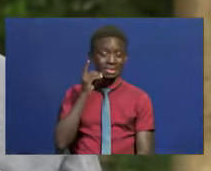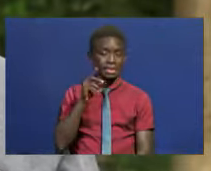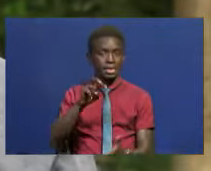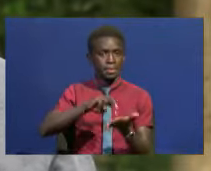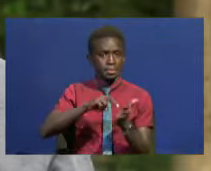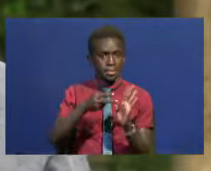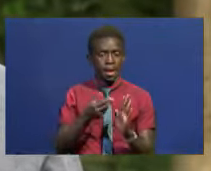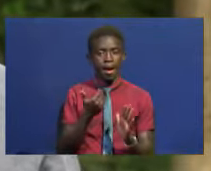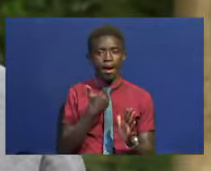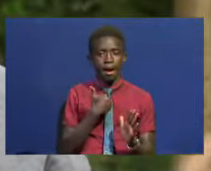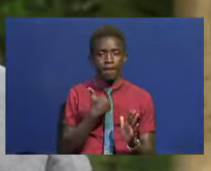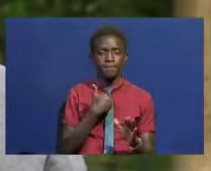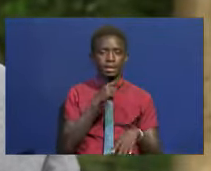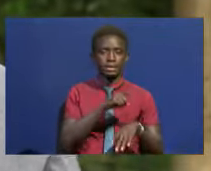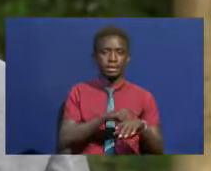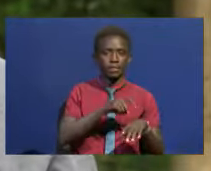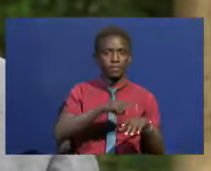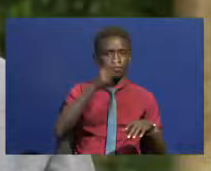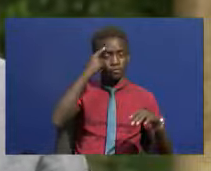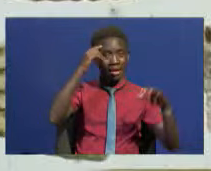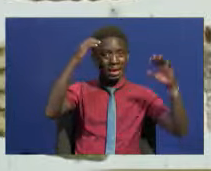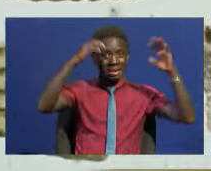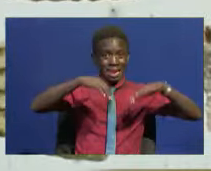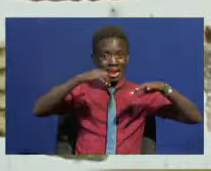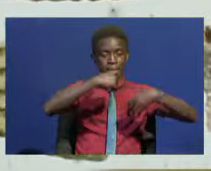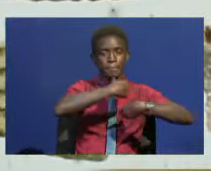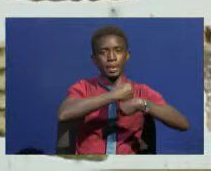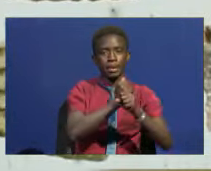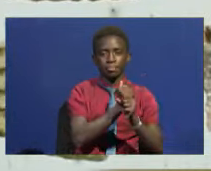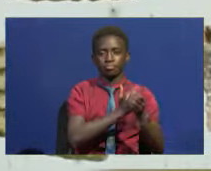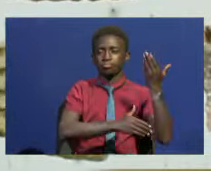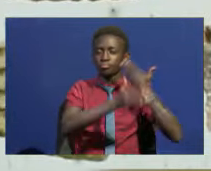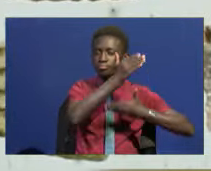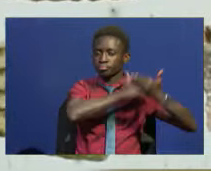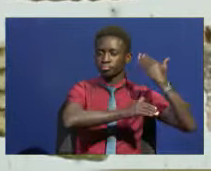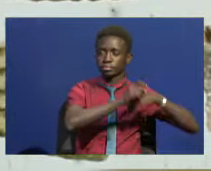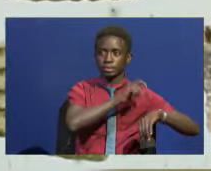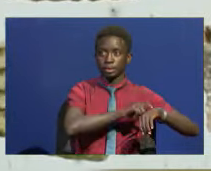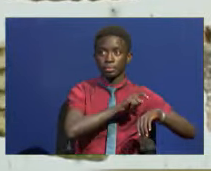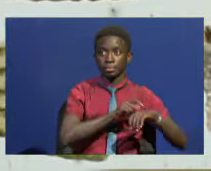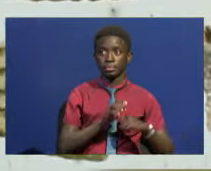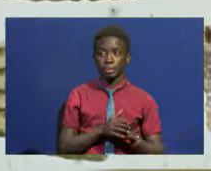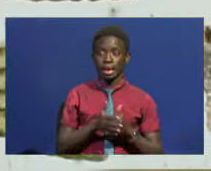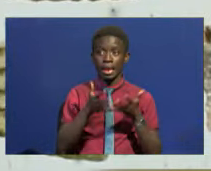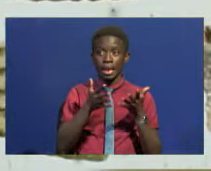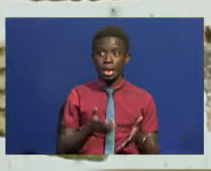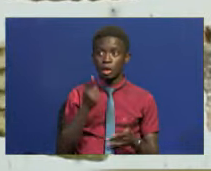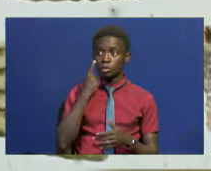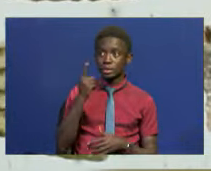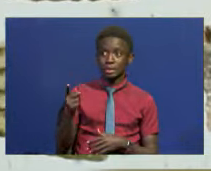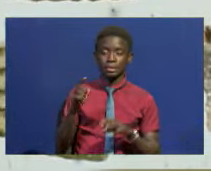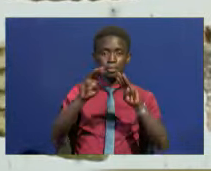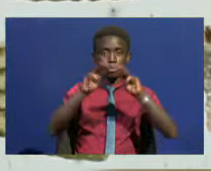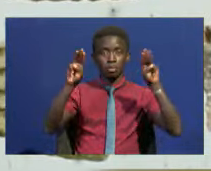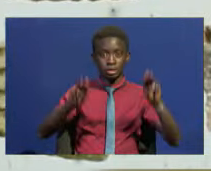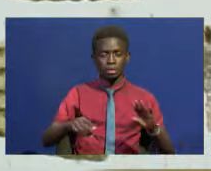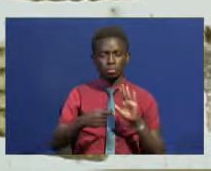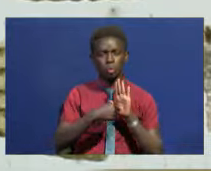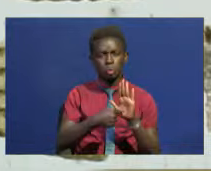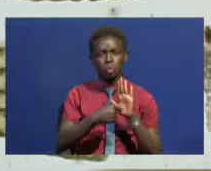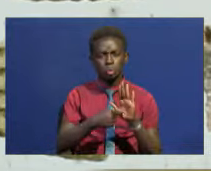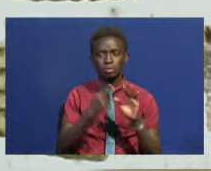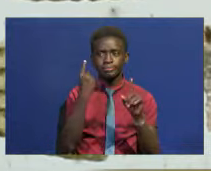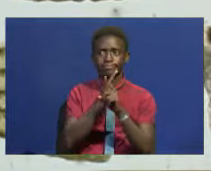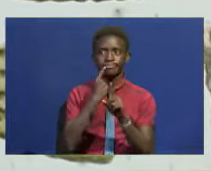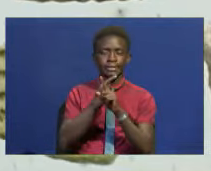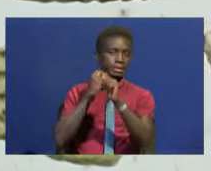was a period of rainmaking during that early time. The site houses a museum showcasing traditional artifacts, preserving